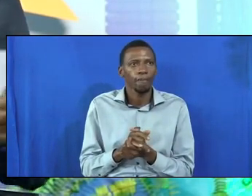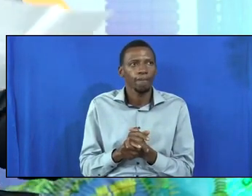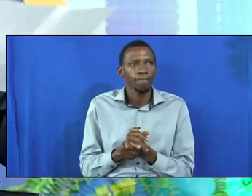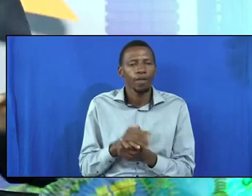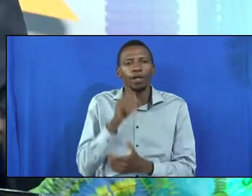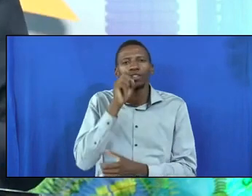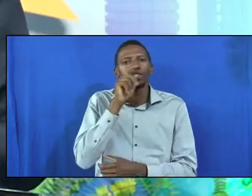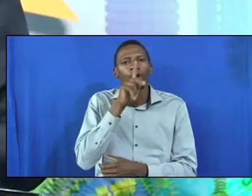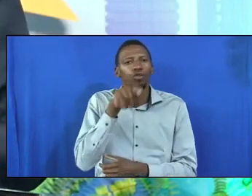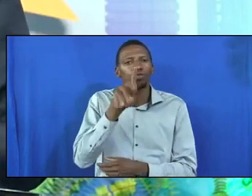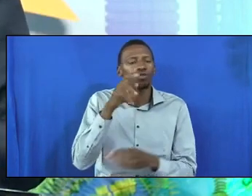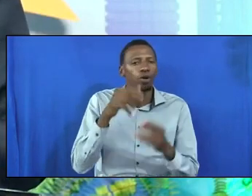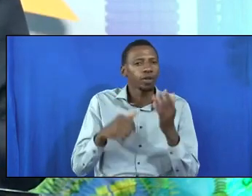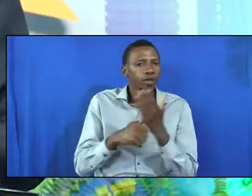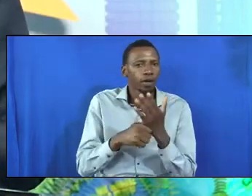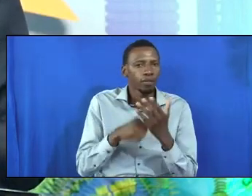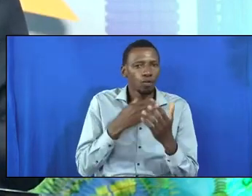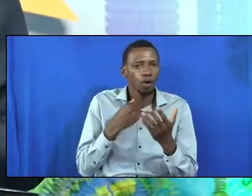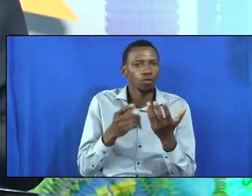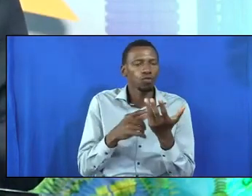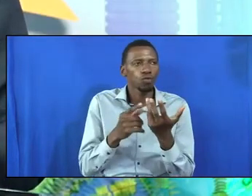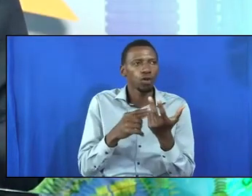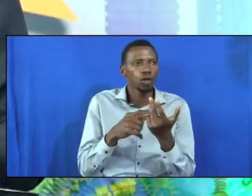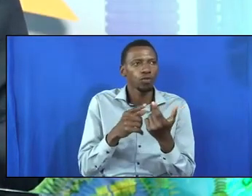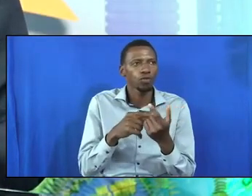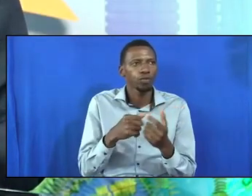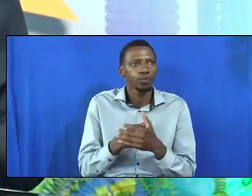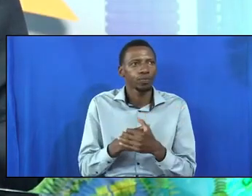Shout your name so that we can do the final tally.